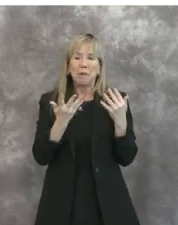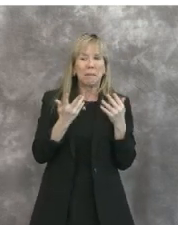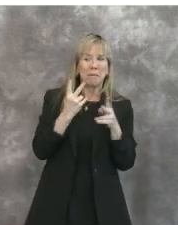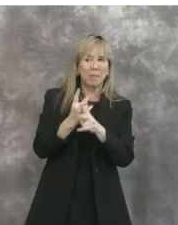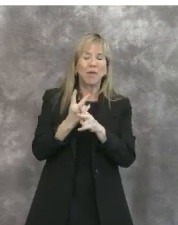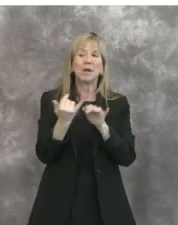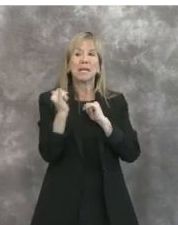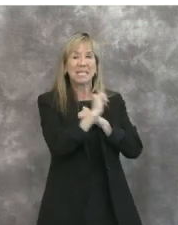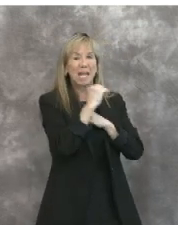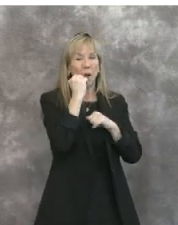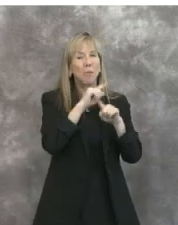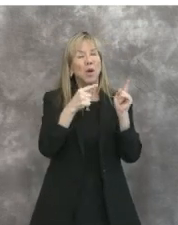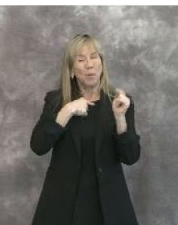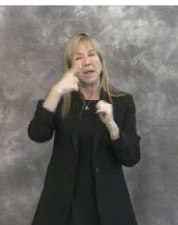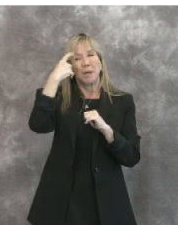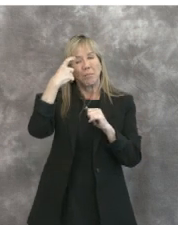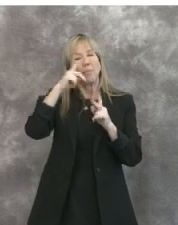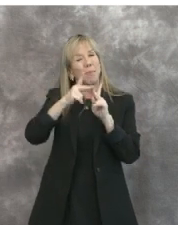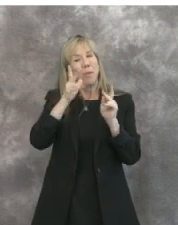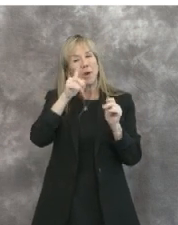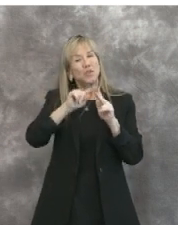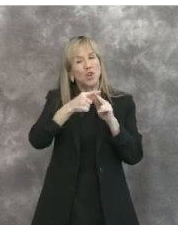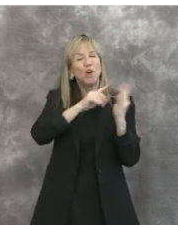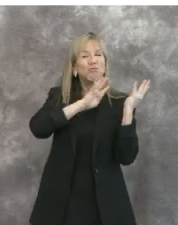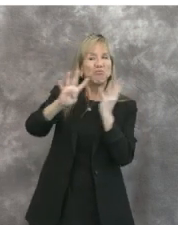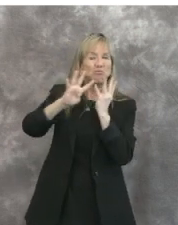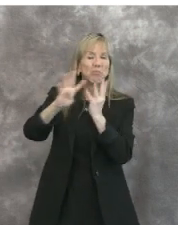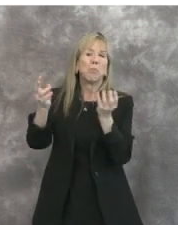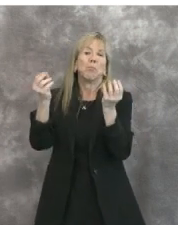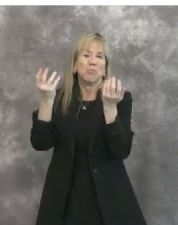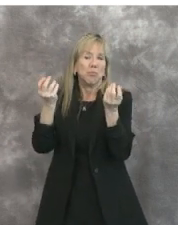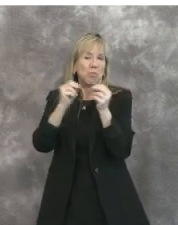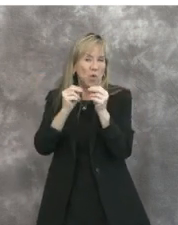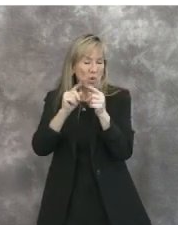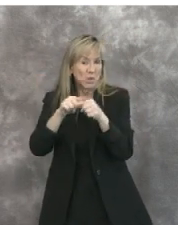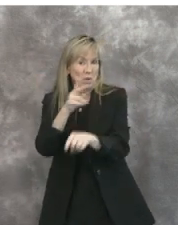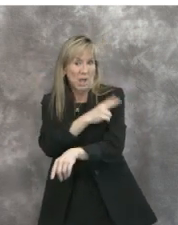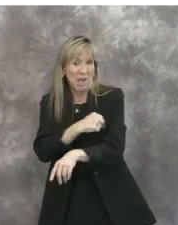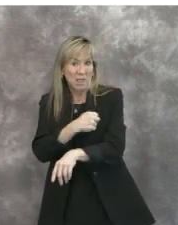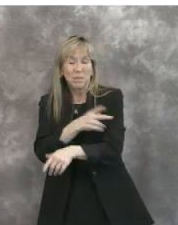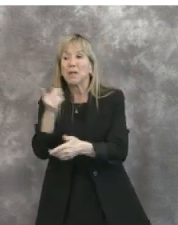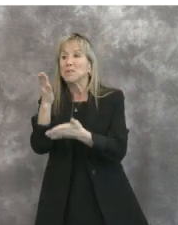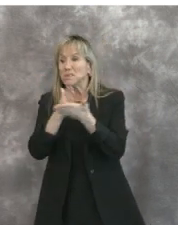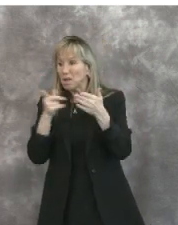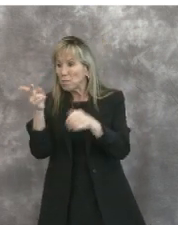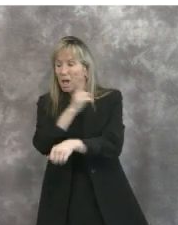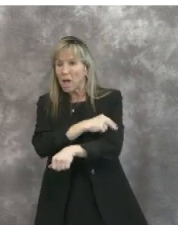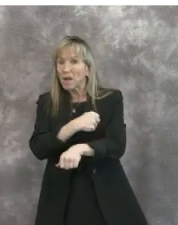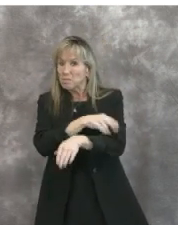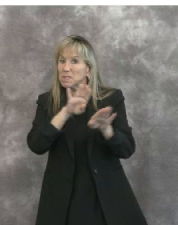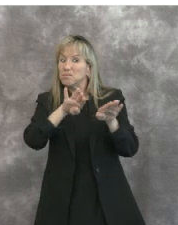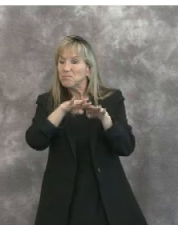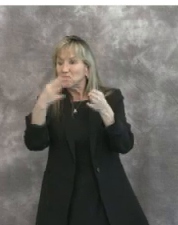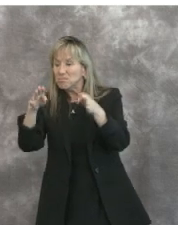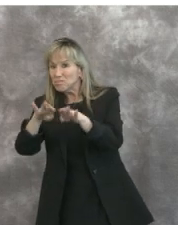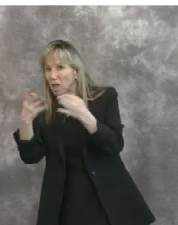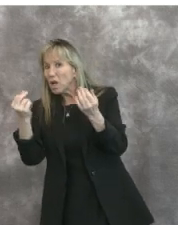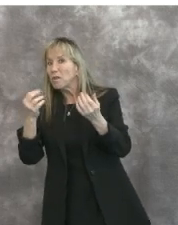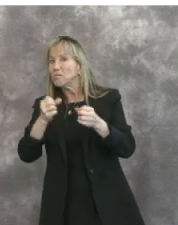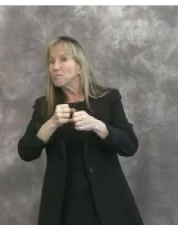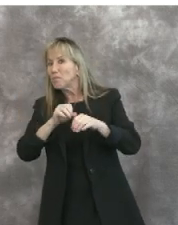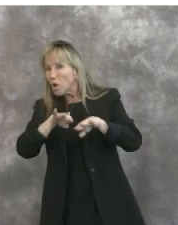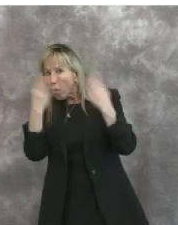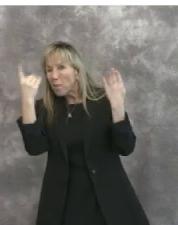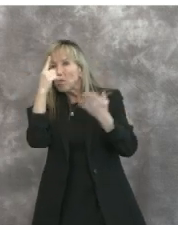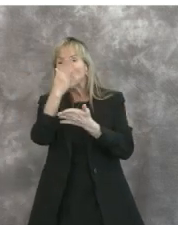back to the hospital a little bit closer to what is normal and average. And as some hospitals begin to make decisions to expand some procedures they're doing,